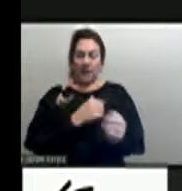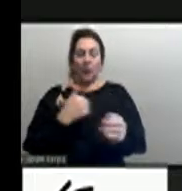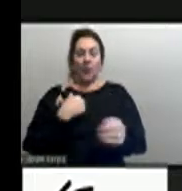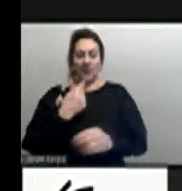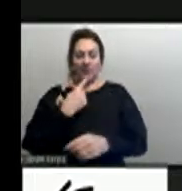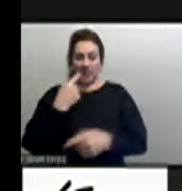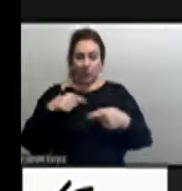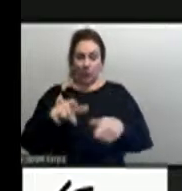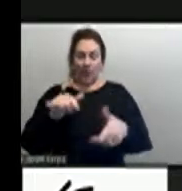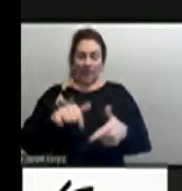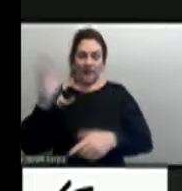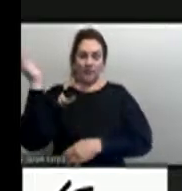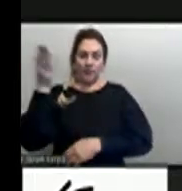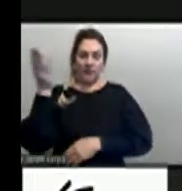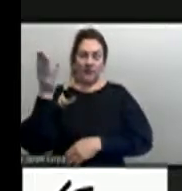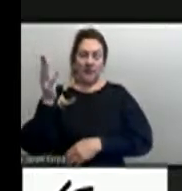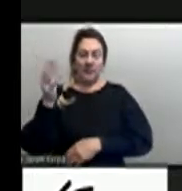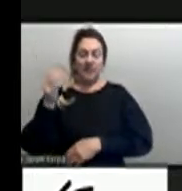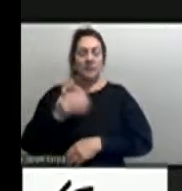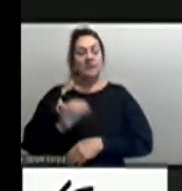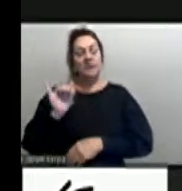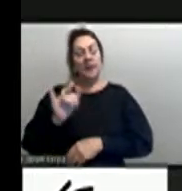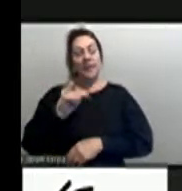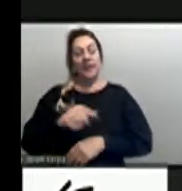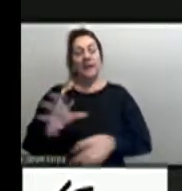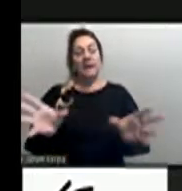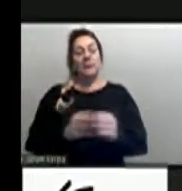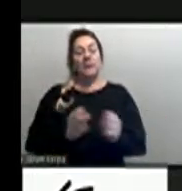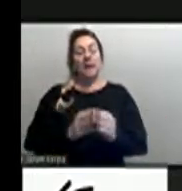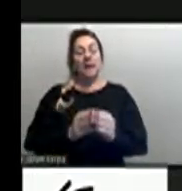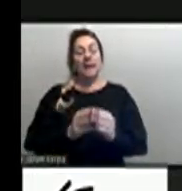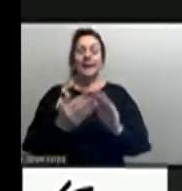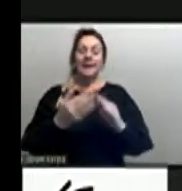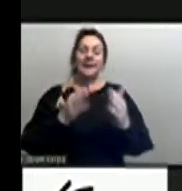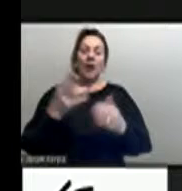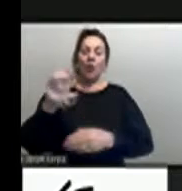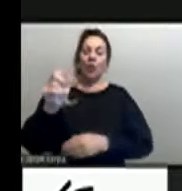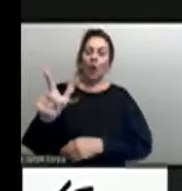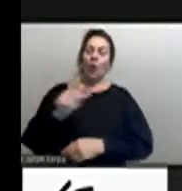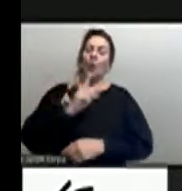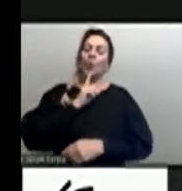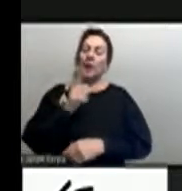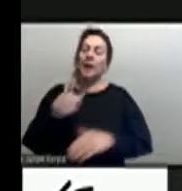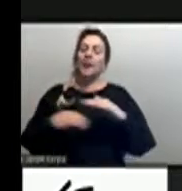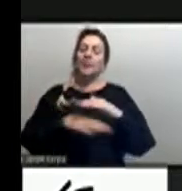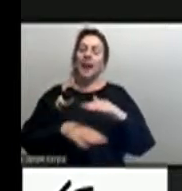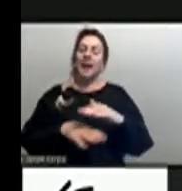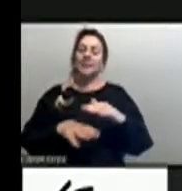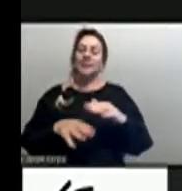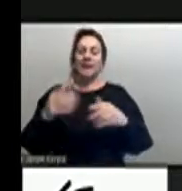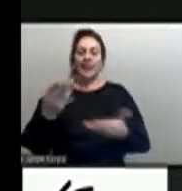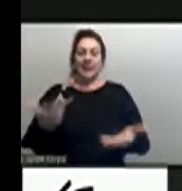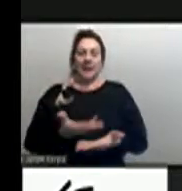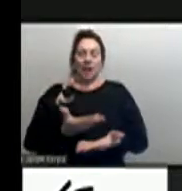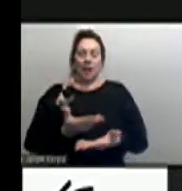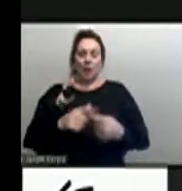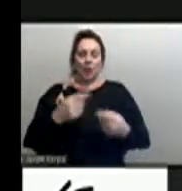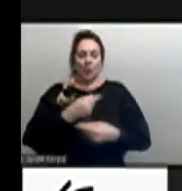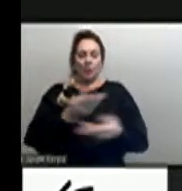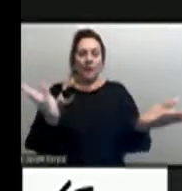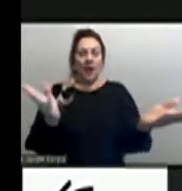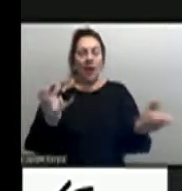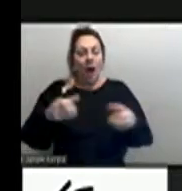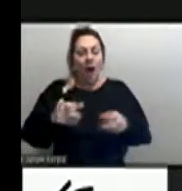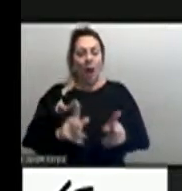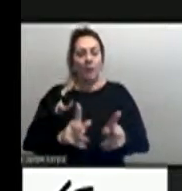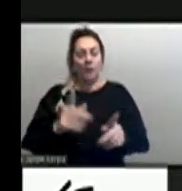presentation, these meetings, these town halls have been basically put together to provide an opportunity for